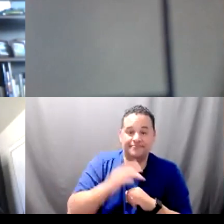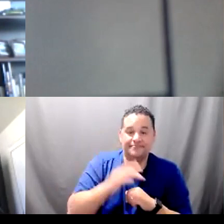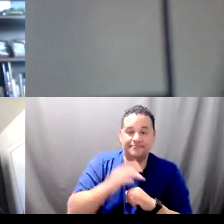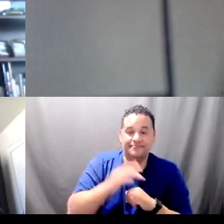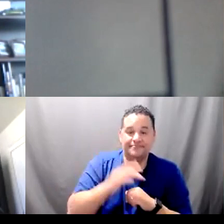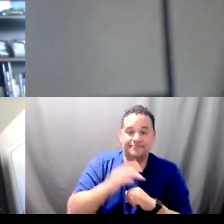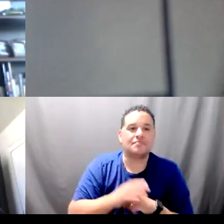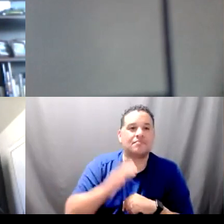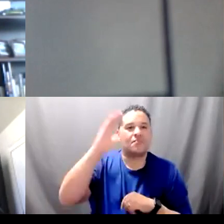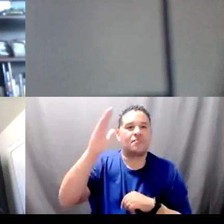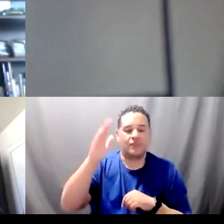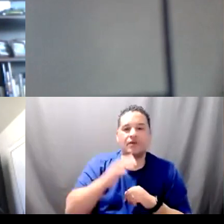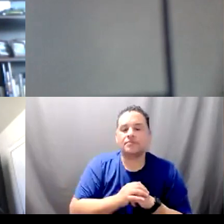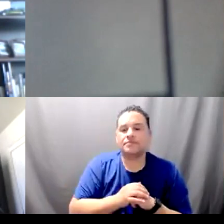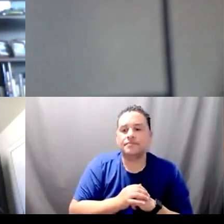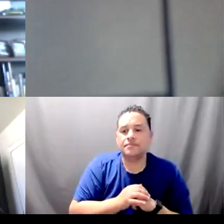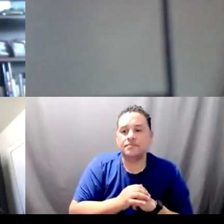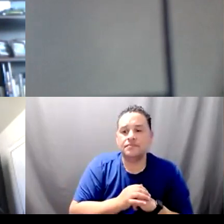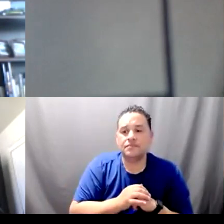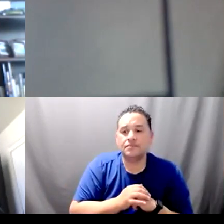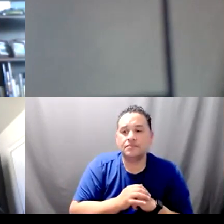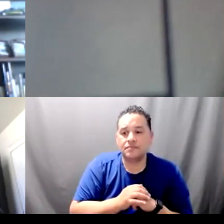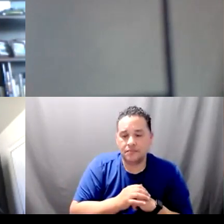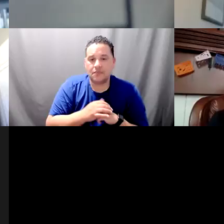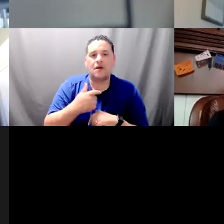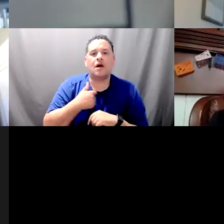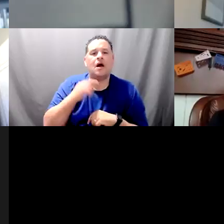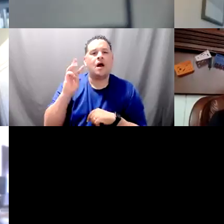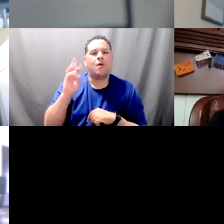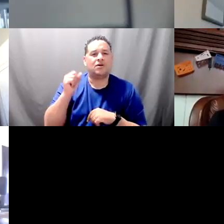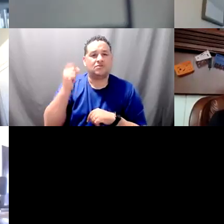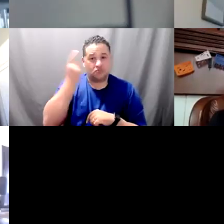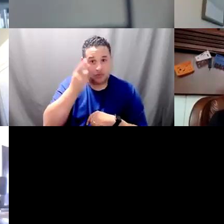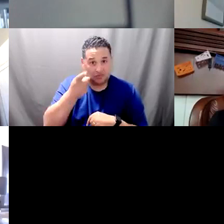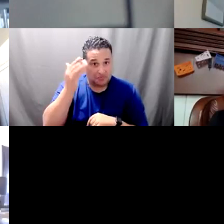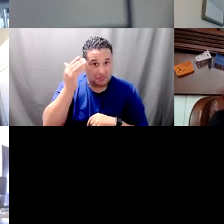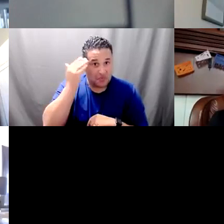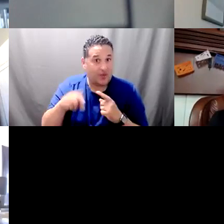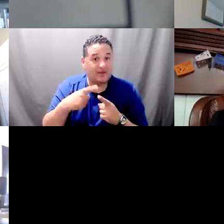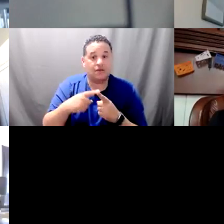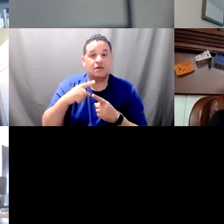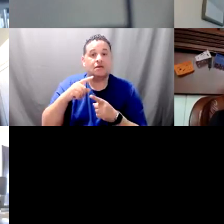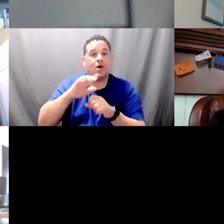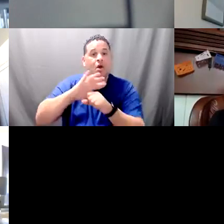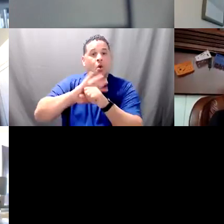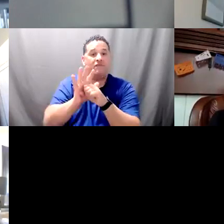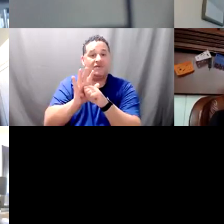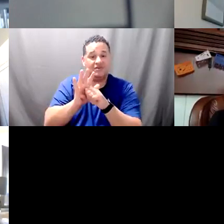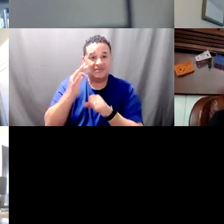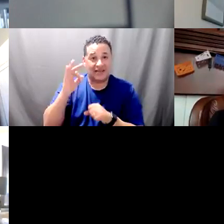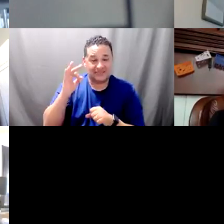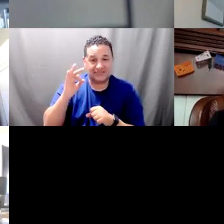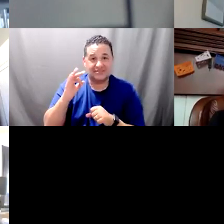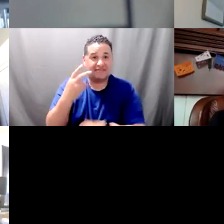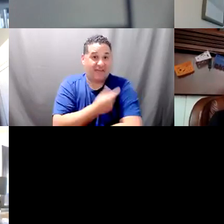Yes, hello. I was wondering, do you know when the COVID-19 vaccine will be available